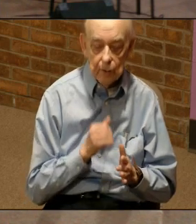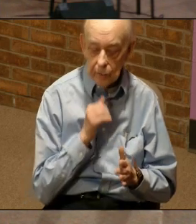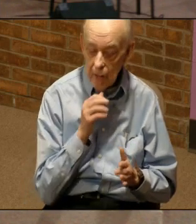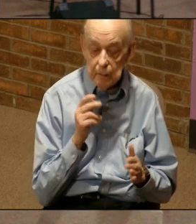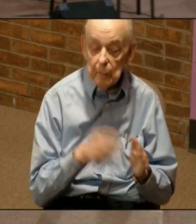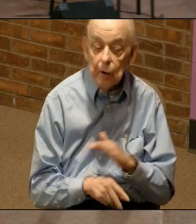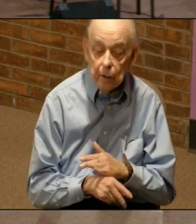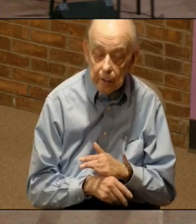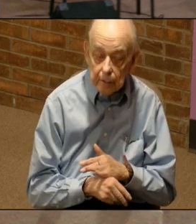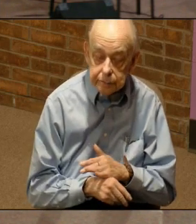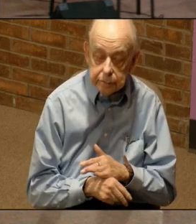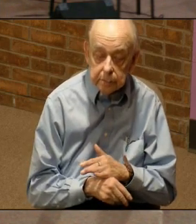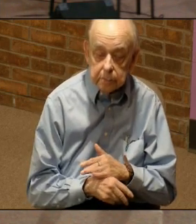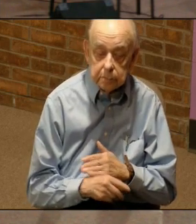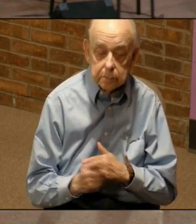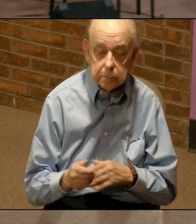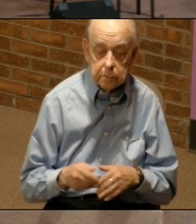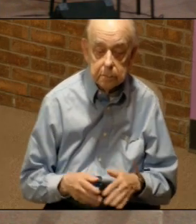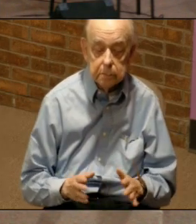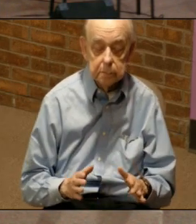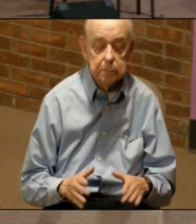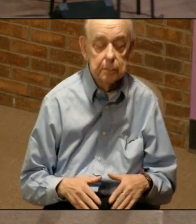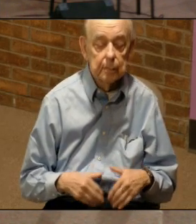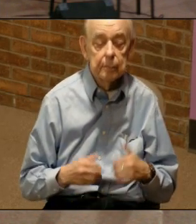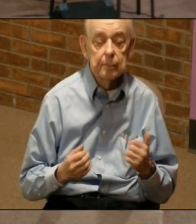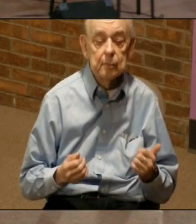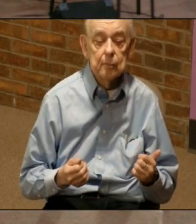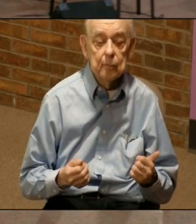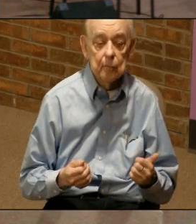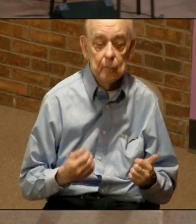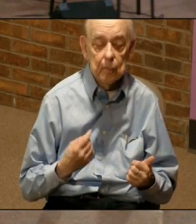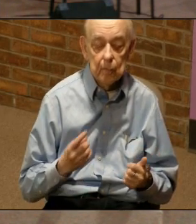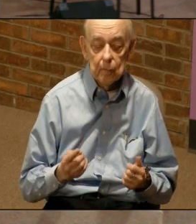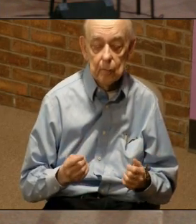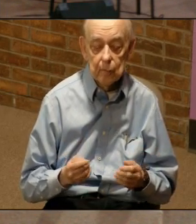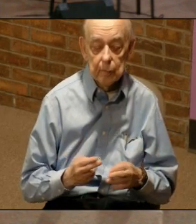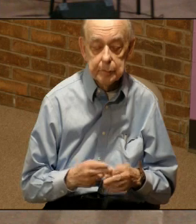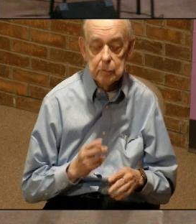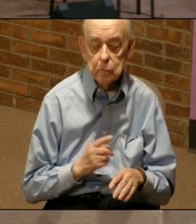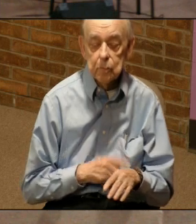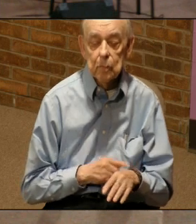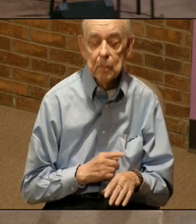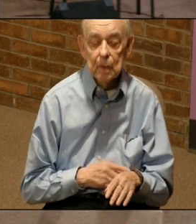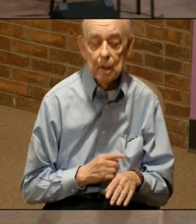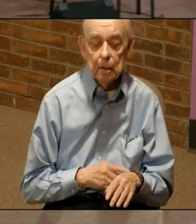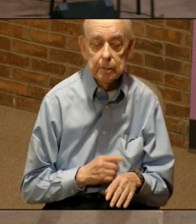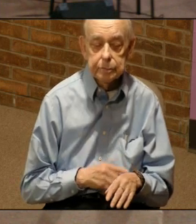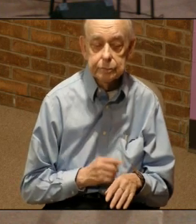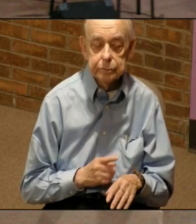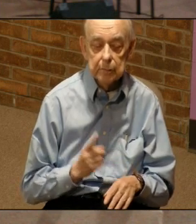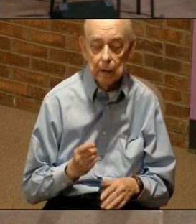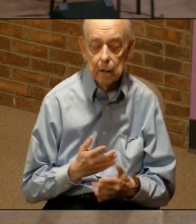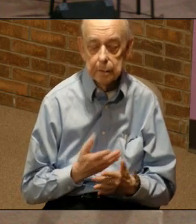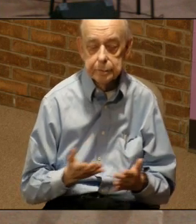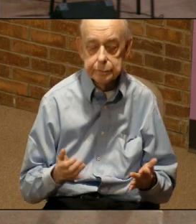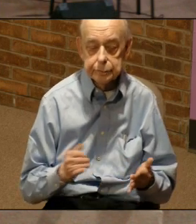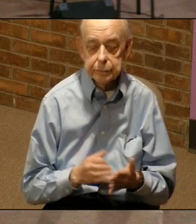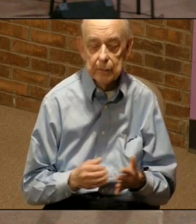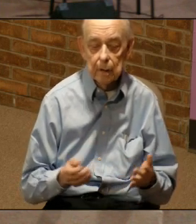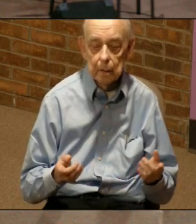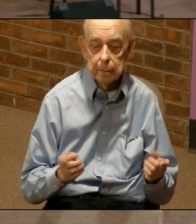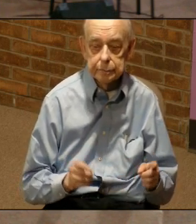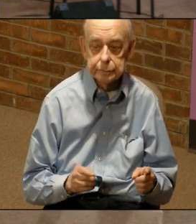murdered. He was allowed to live for a while. And one of the things that